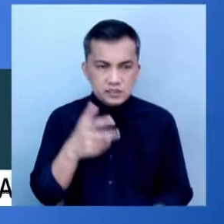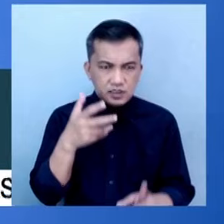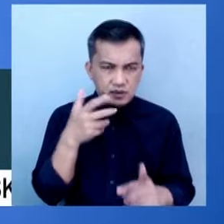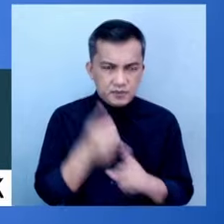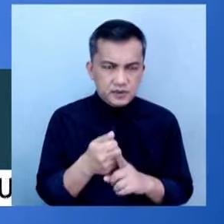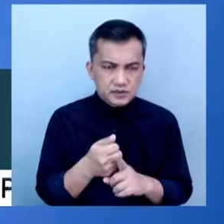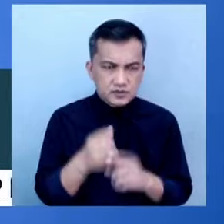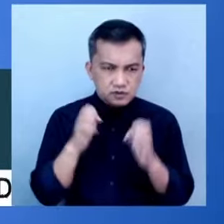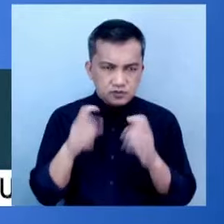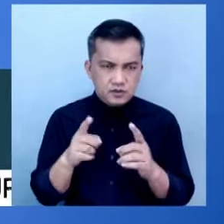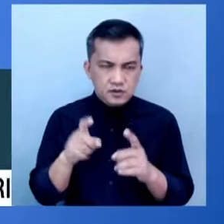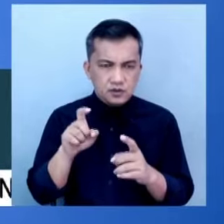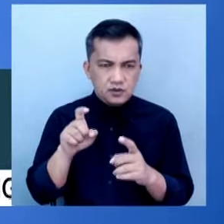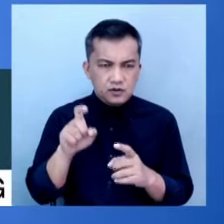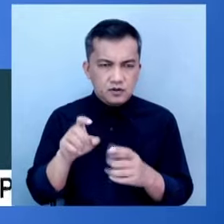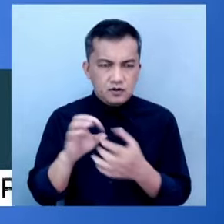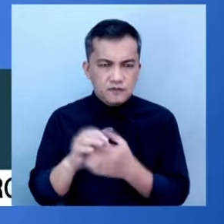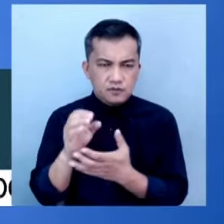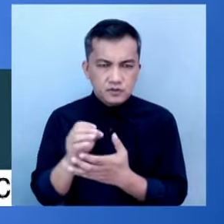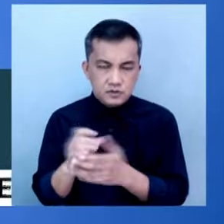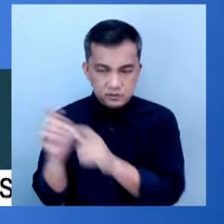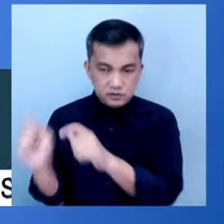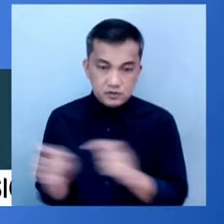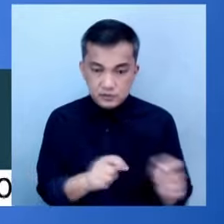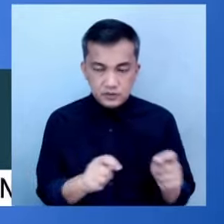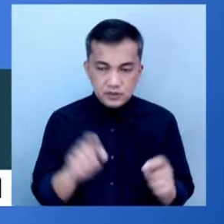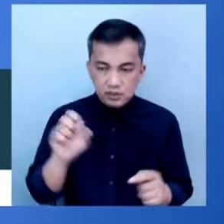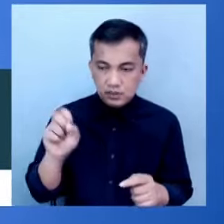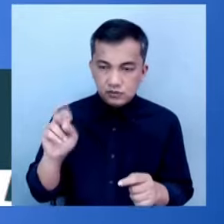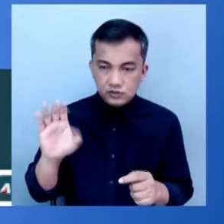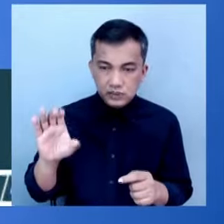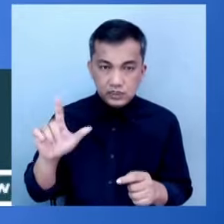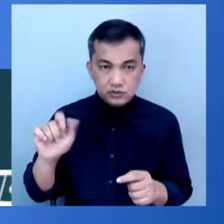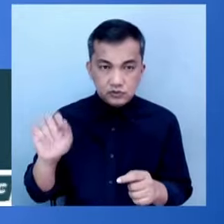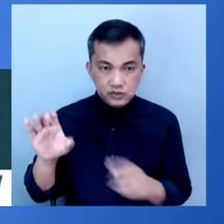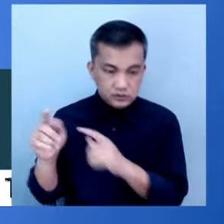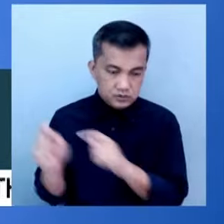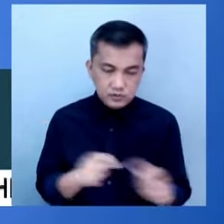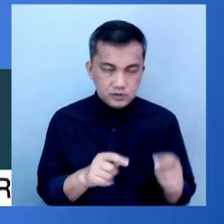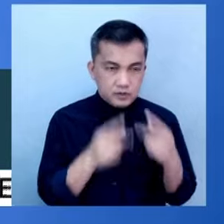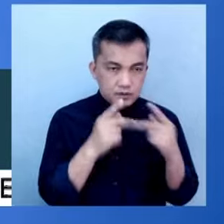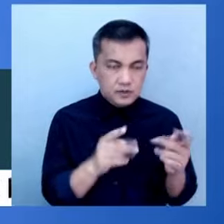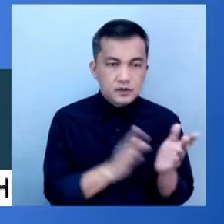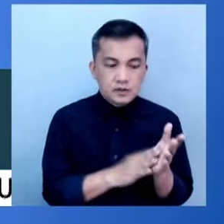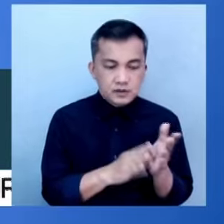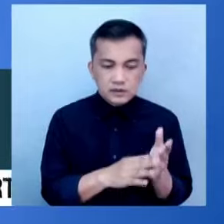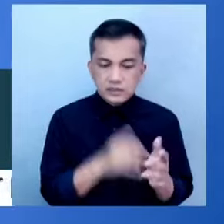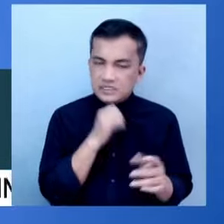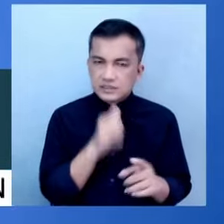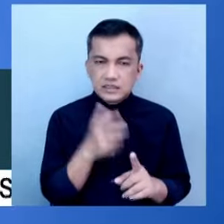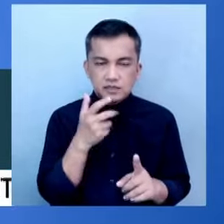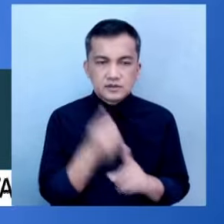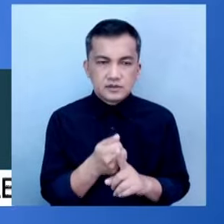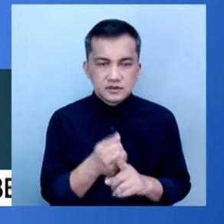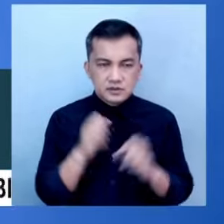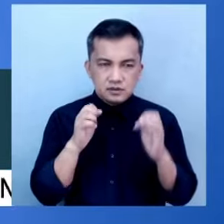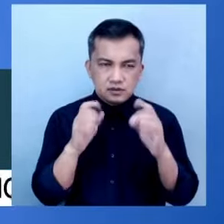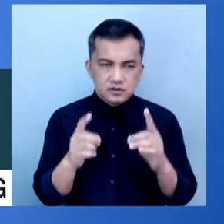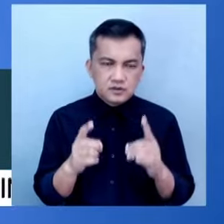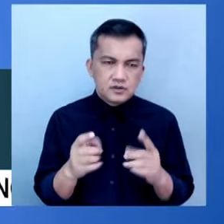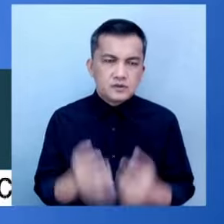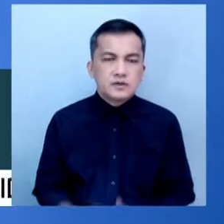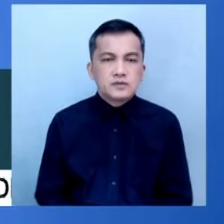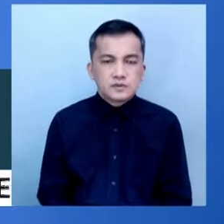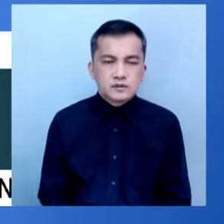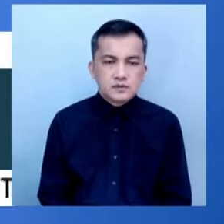have to transfer. No, that's one thing from their SUCs and LUCs to the public schools. But it will not affect their education naman po. And